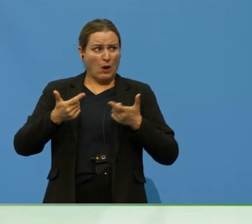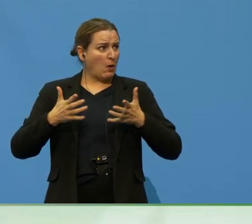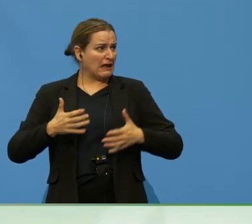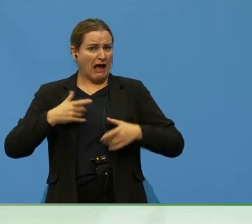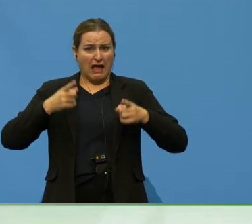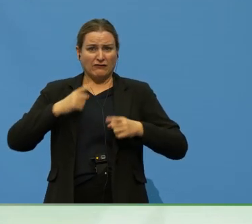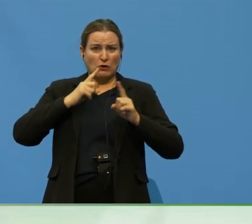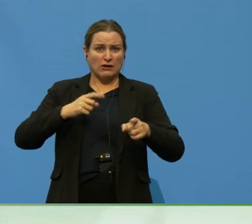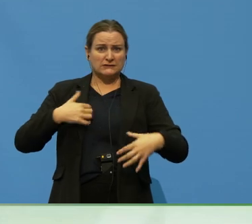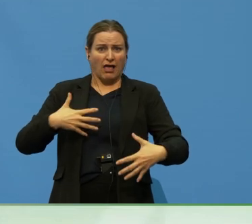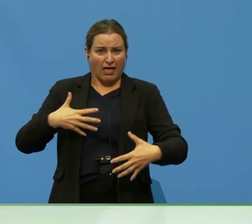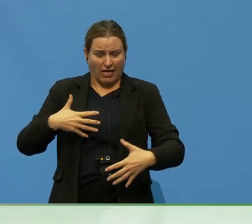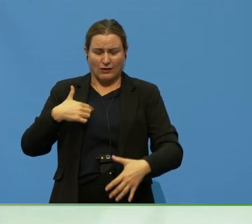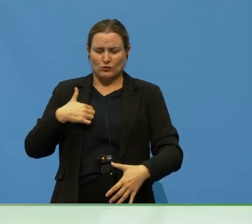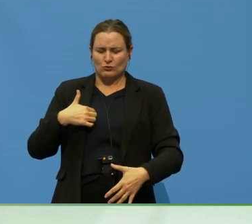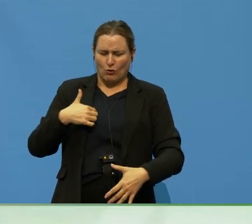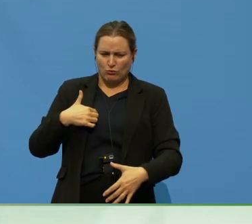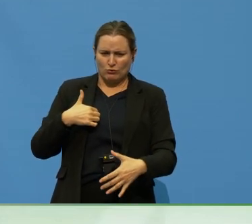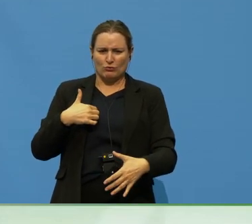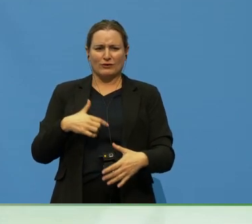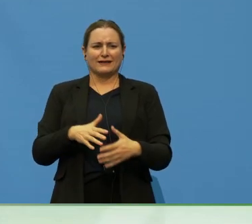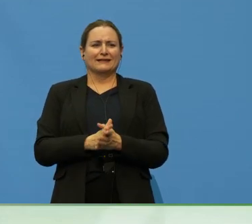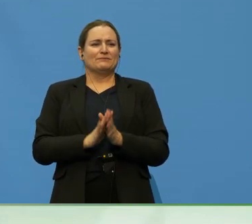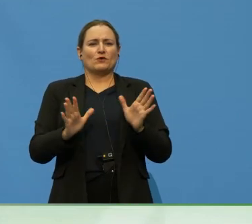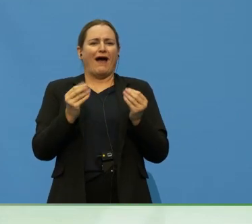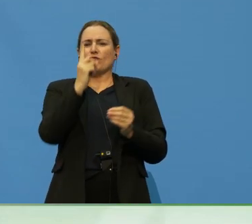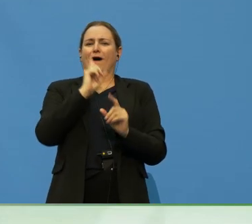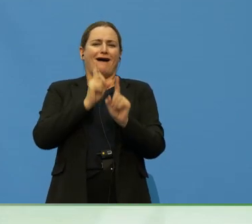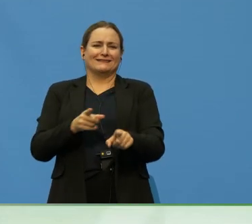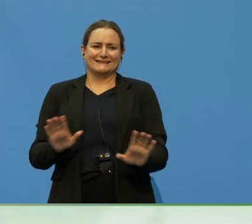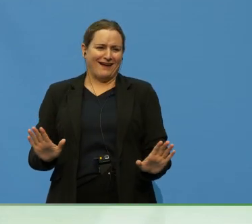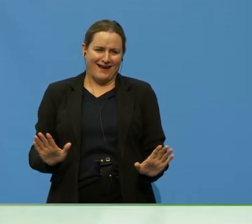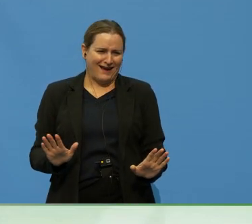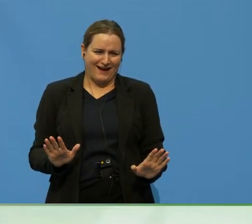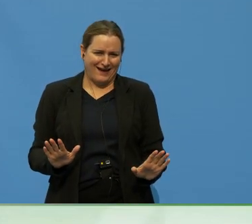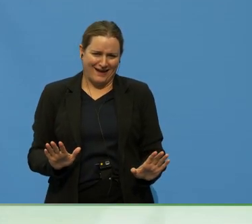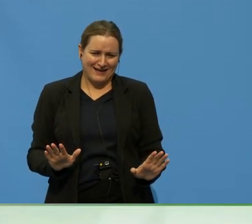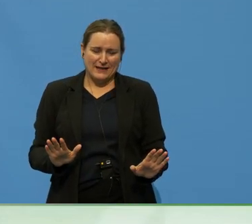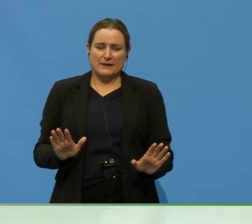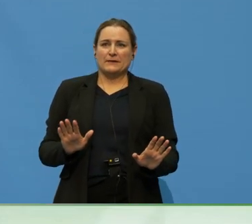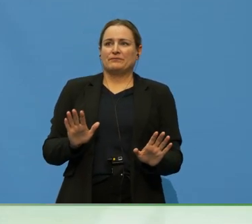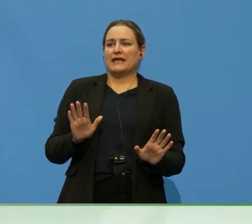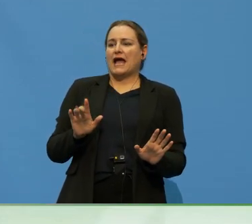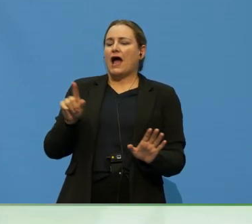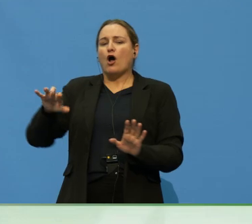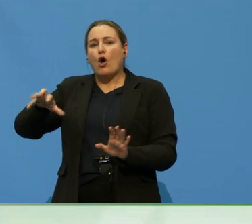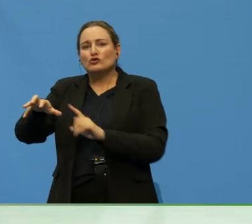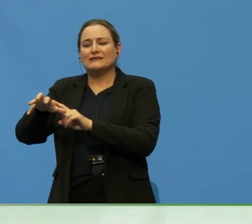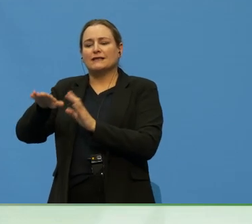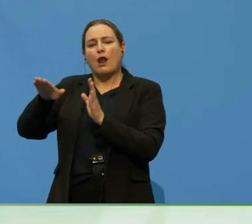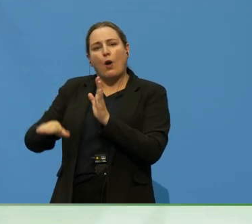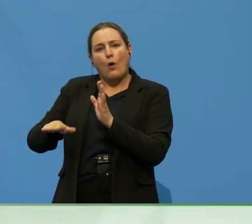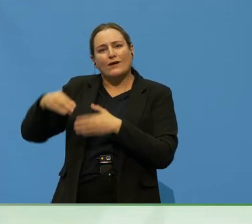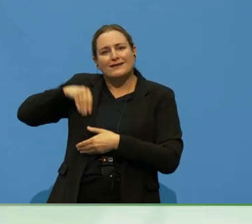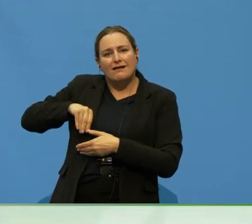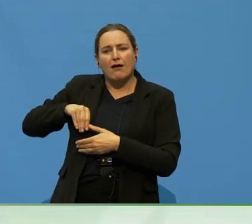can do it. So I think there are several challenges, not just in low and middle income countries. Even in a country